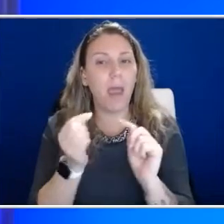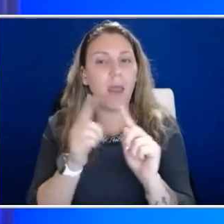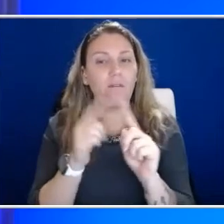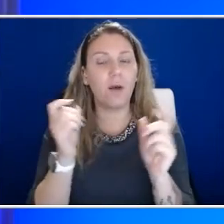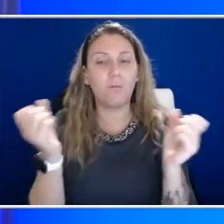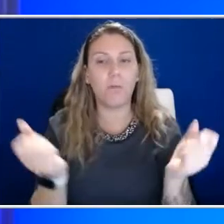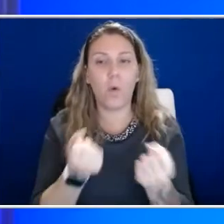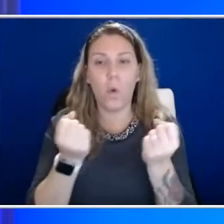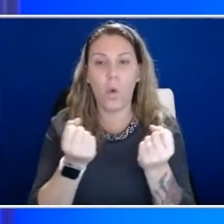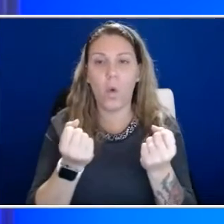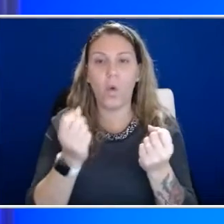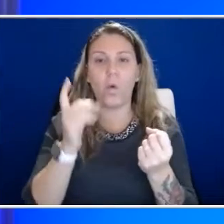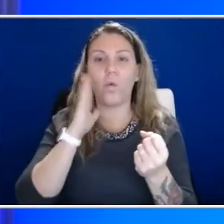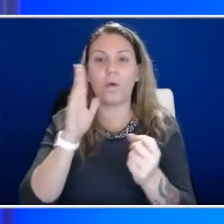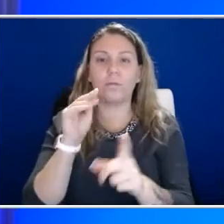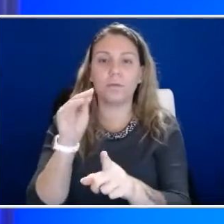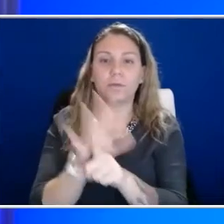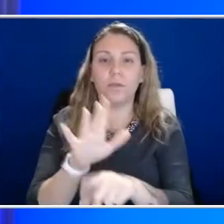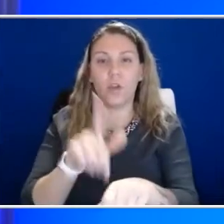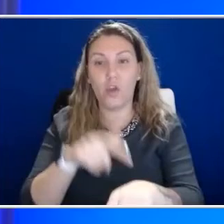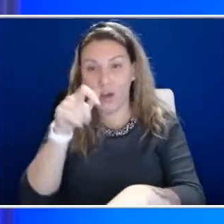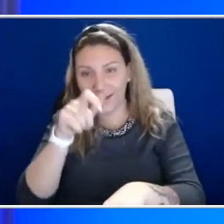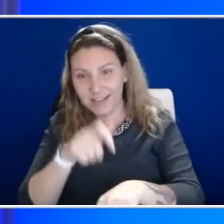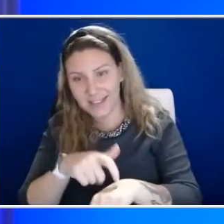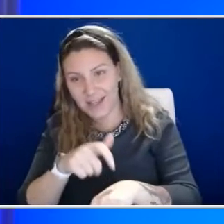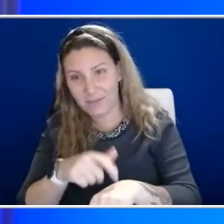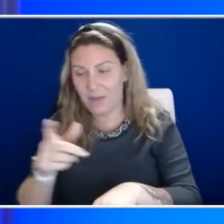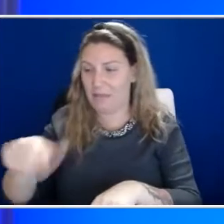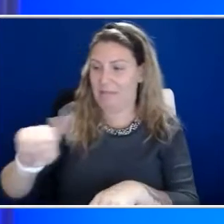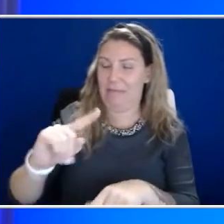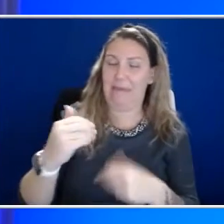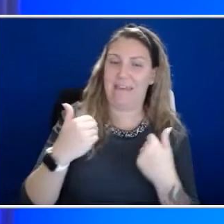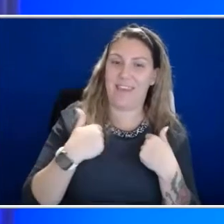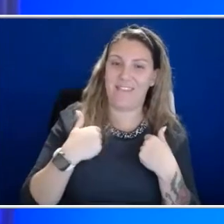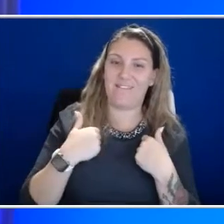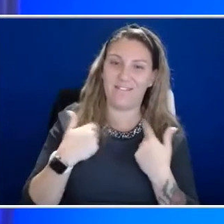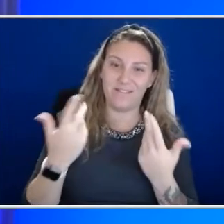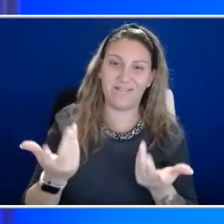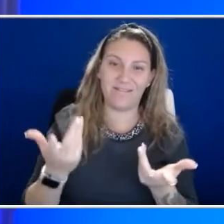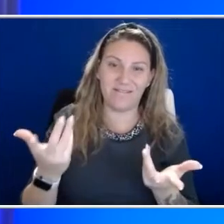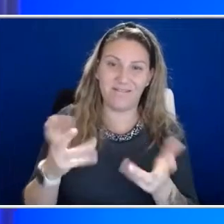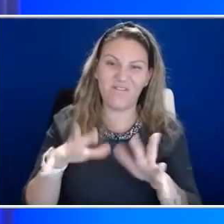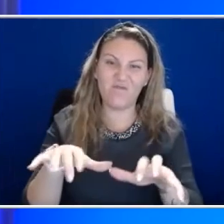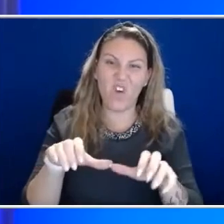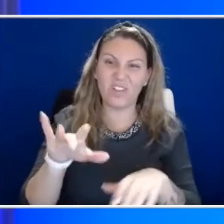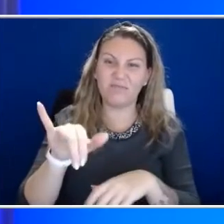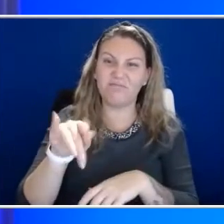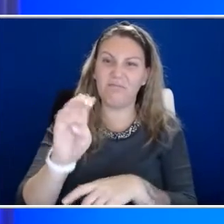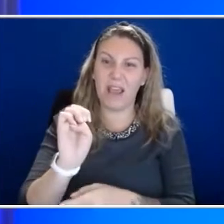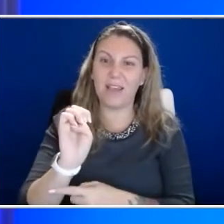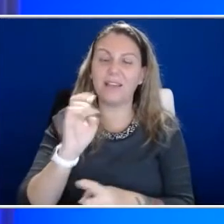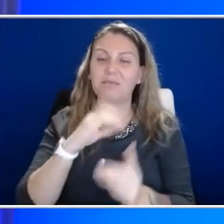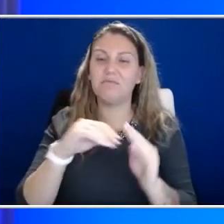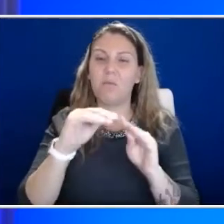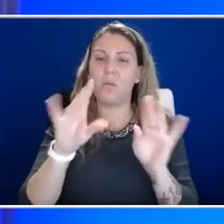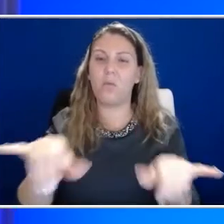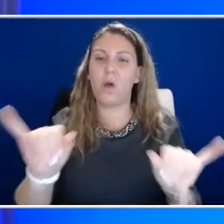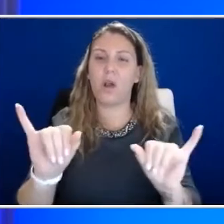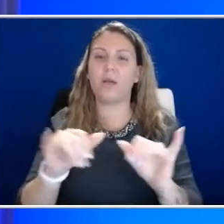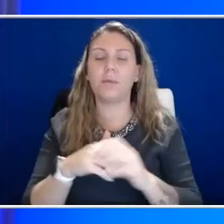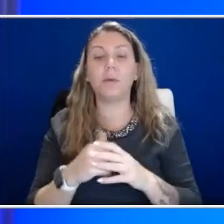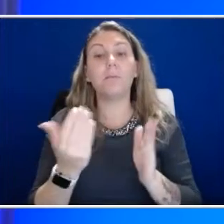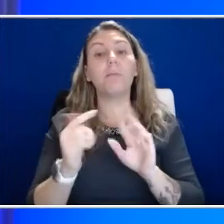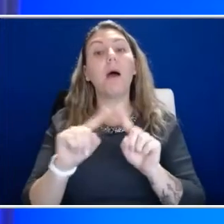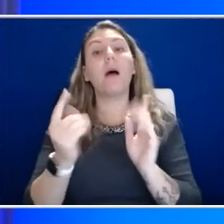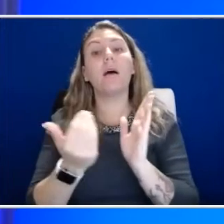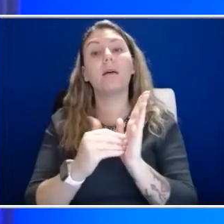will be exposed for a long period of time, they end up having frostbite more commonly. But again, if